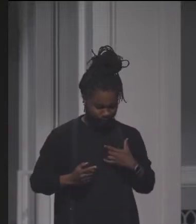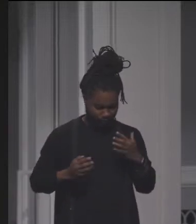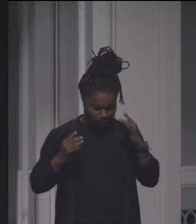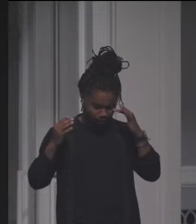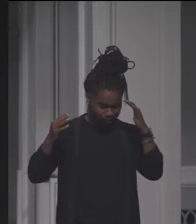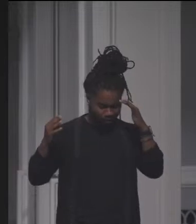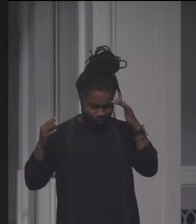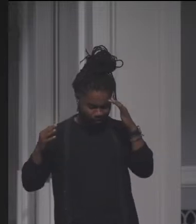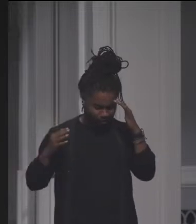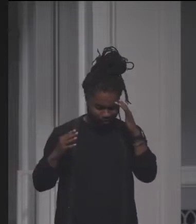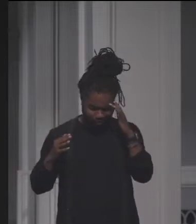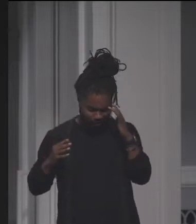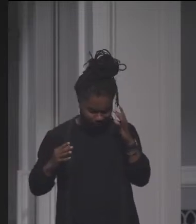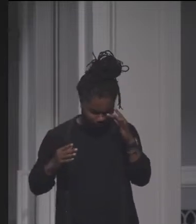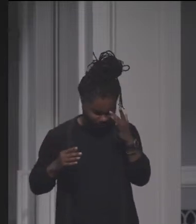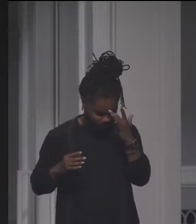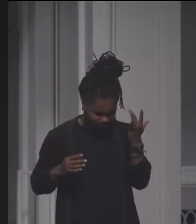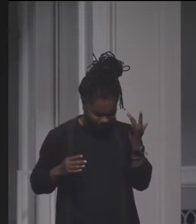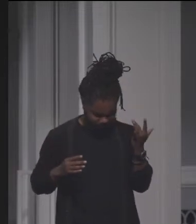my cognitive energy.